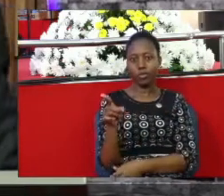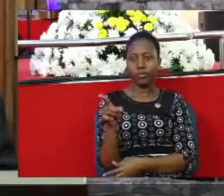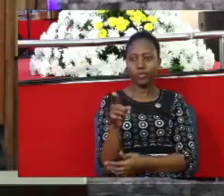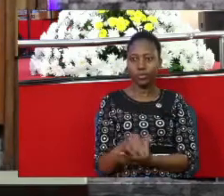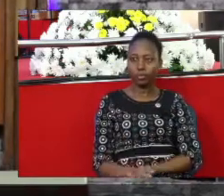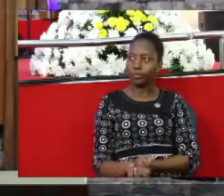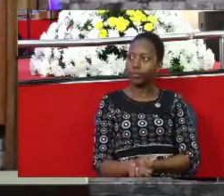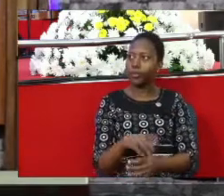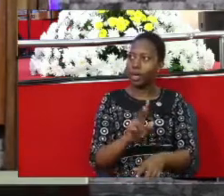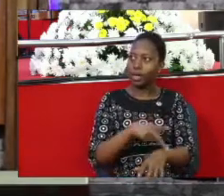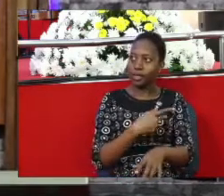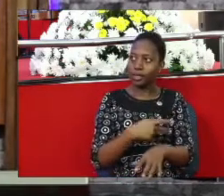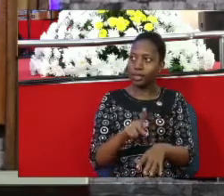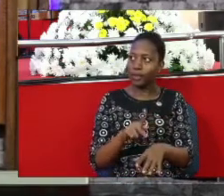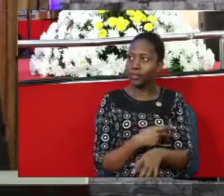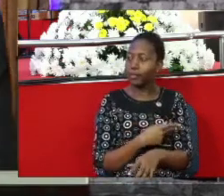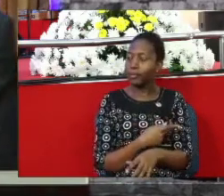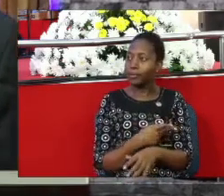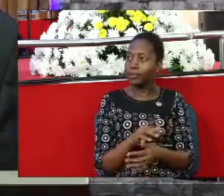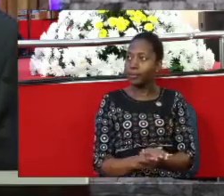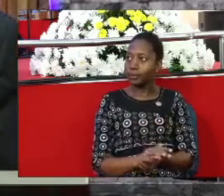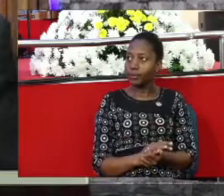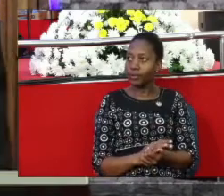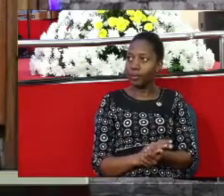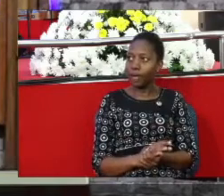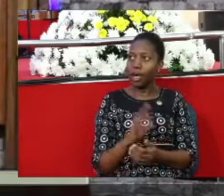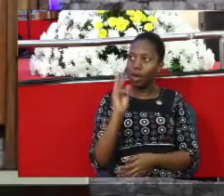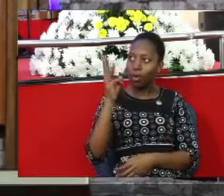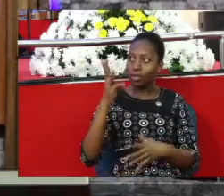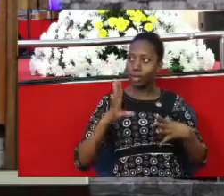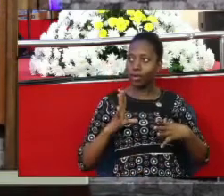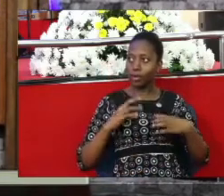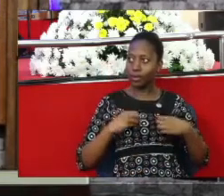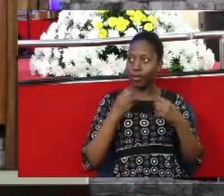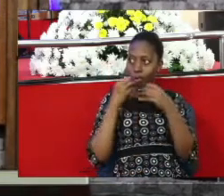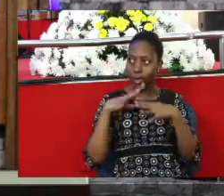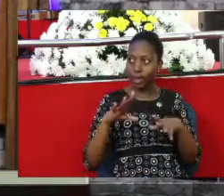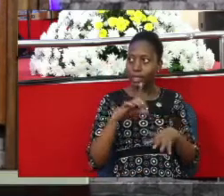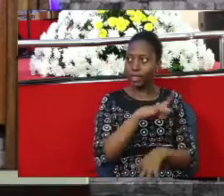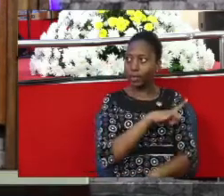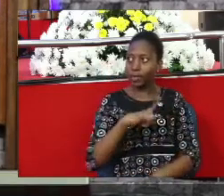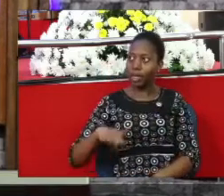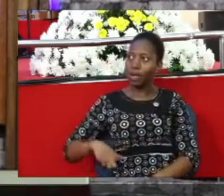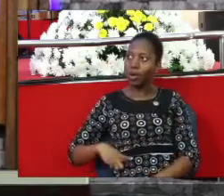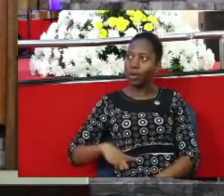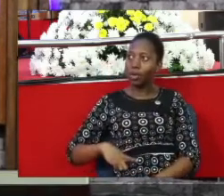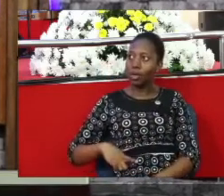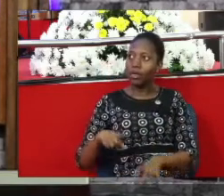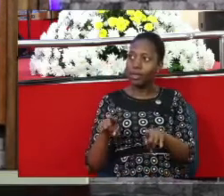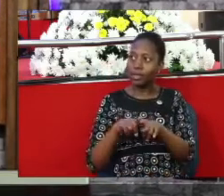Psalms 24:5, he shall receive blessing from the Lord and righteousness from God of his salvation because he has